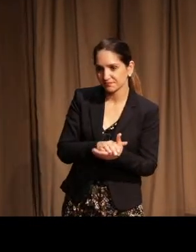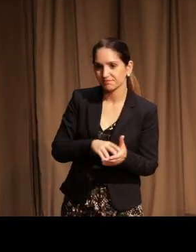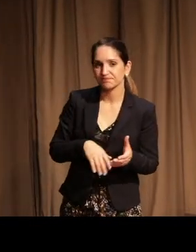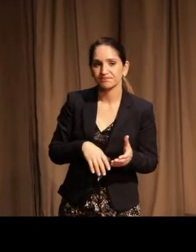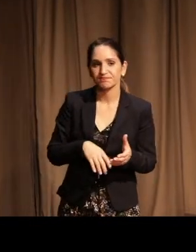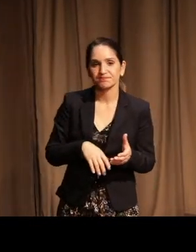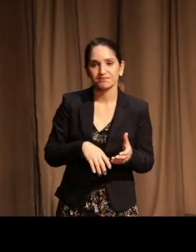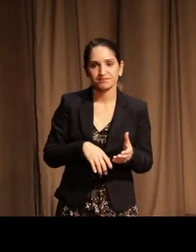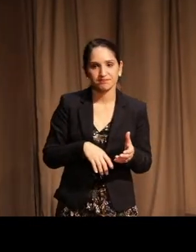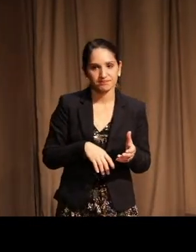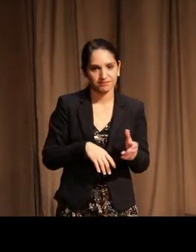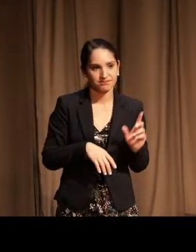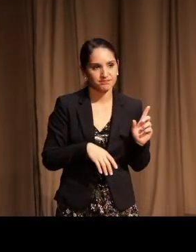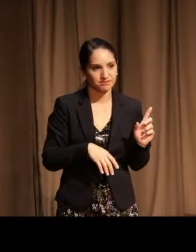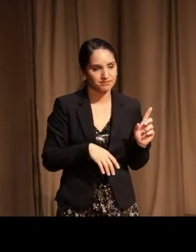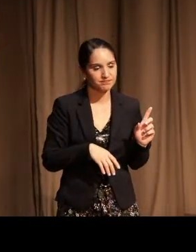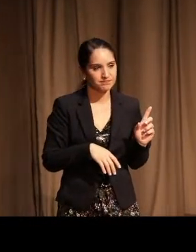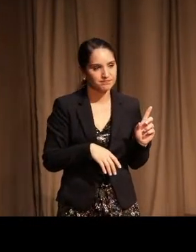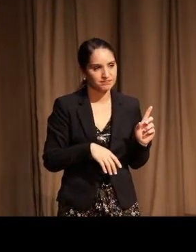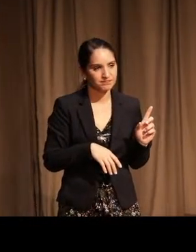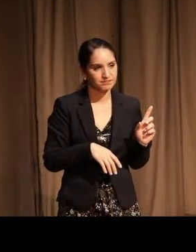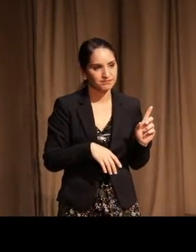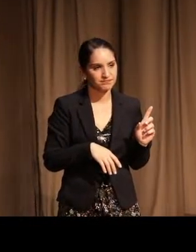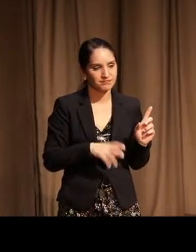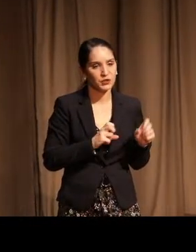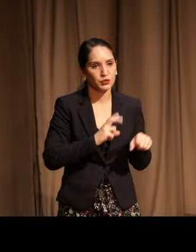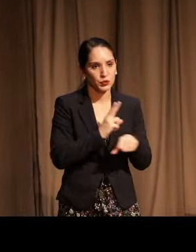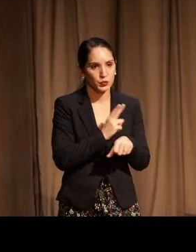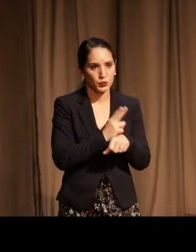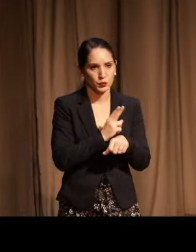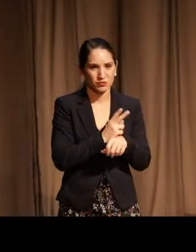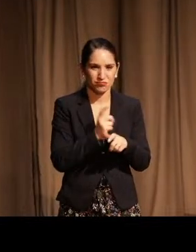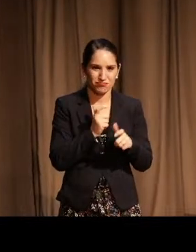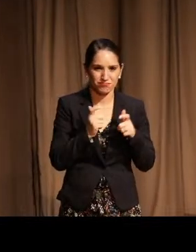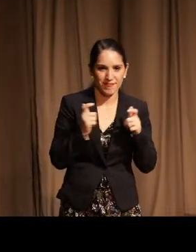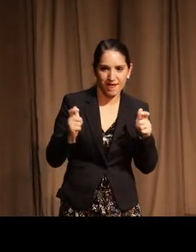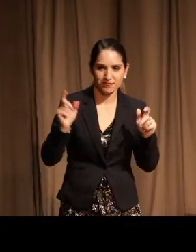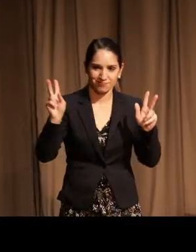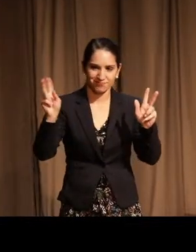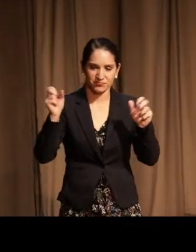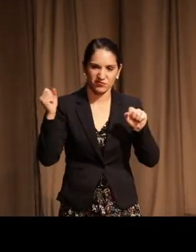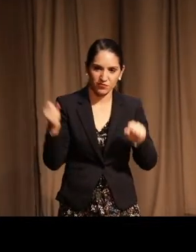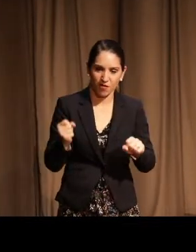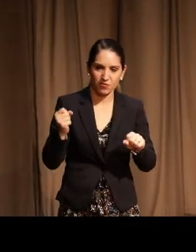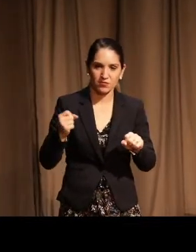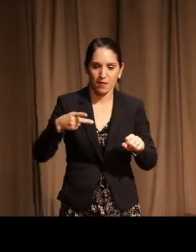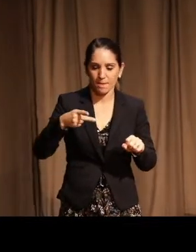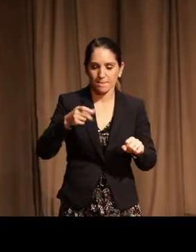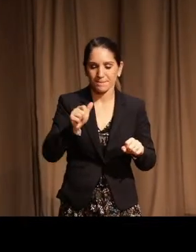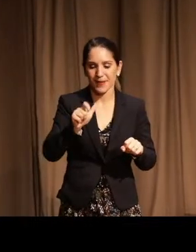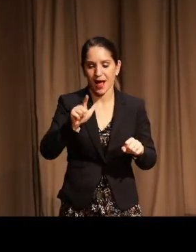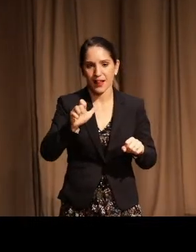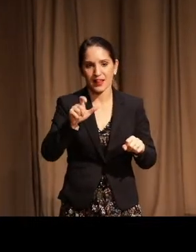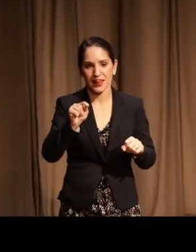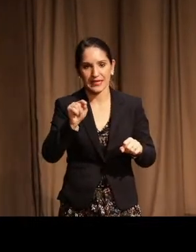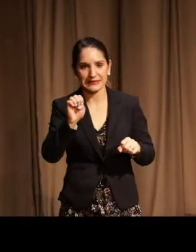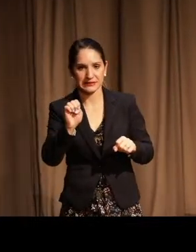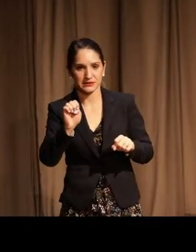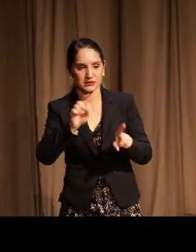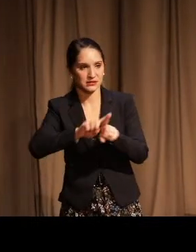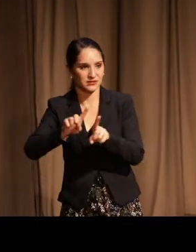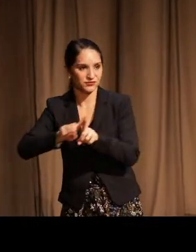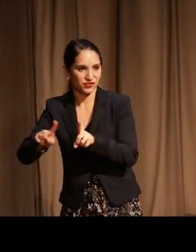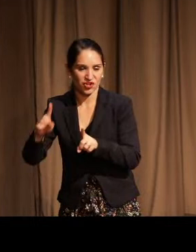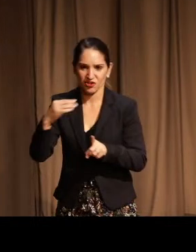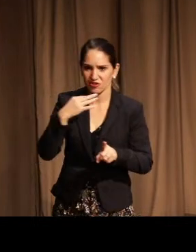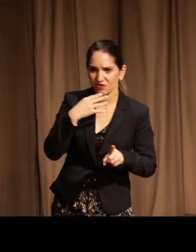when I use a vivid palette, they has that kind of power to enlighten the subject and